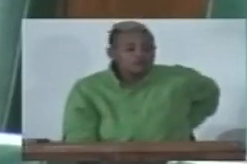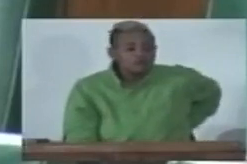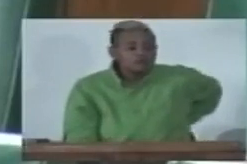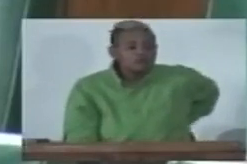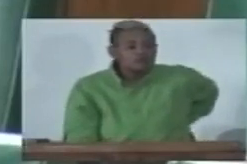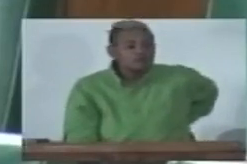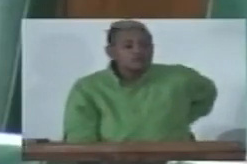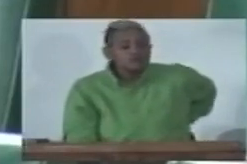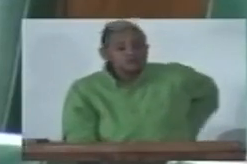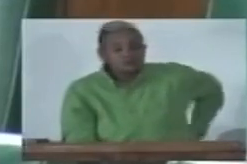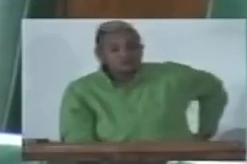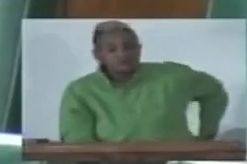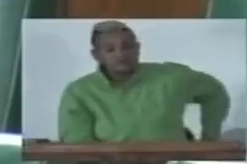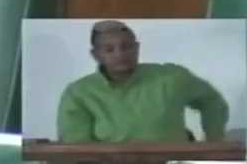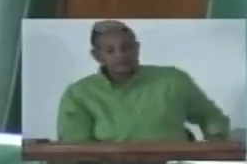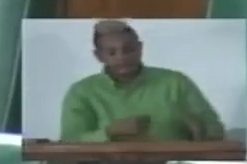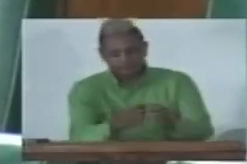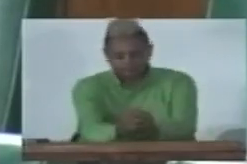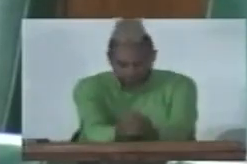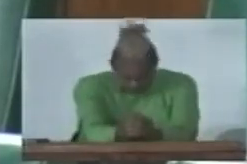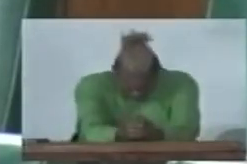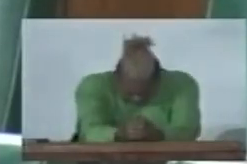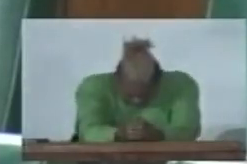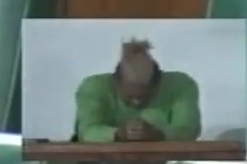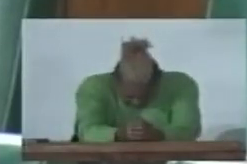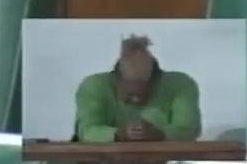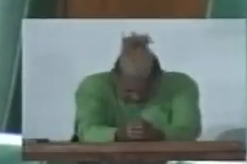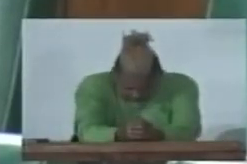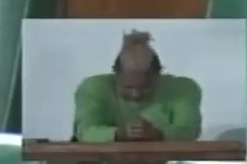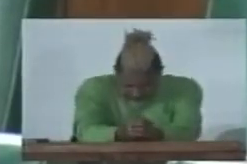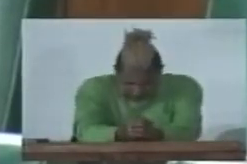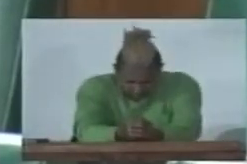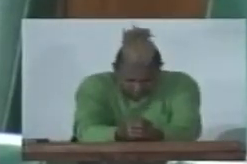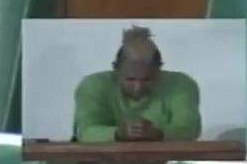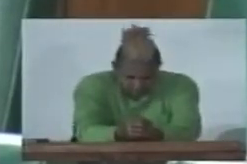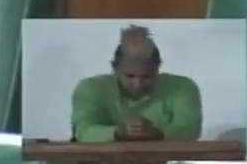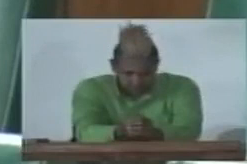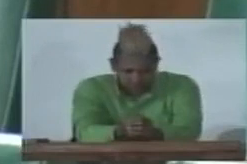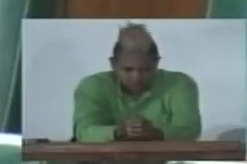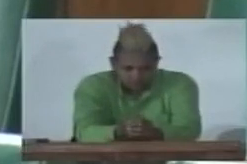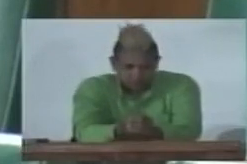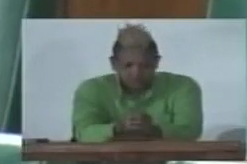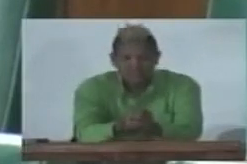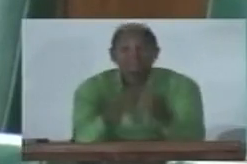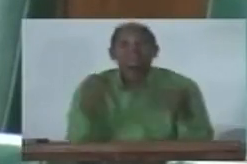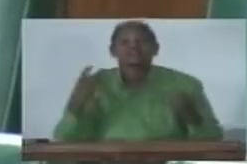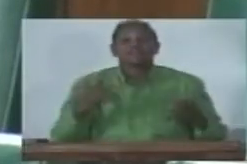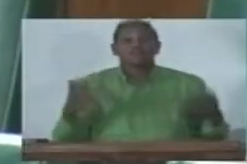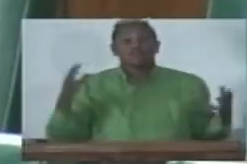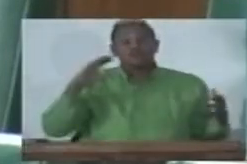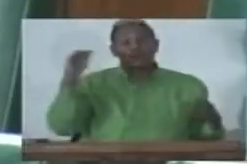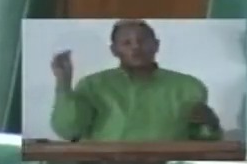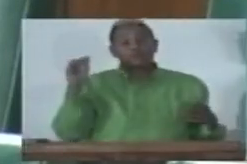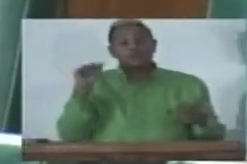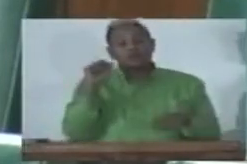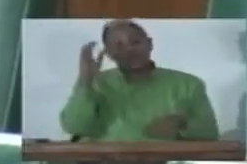And there are several things that companies and employers and HR practitioners can do.